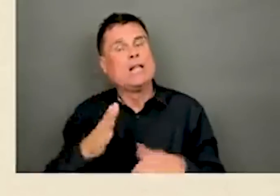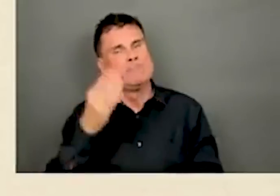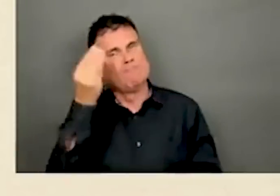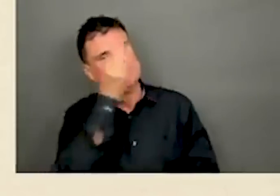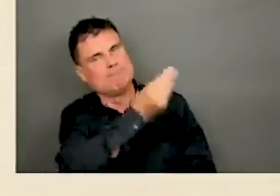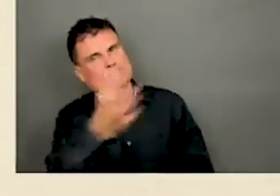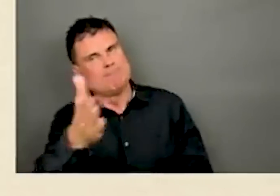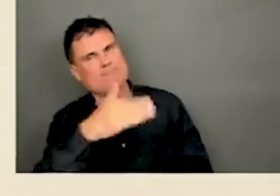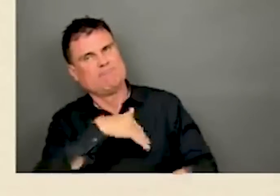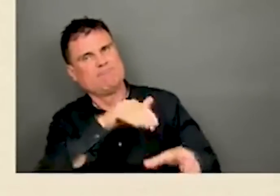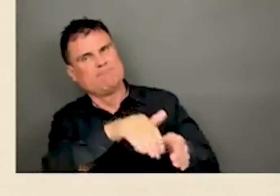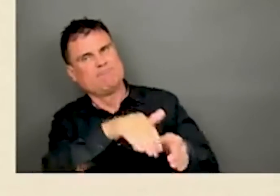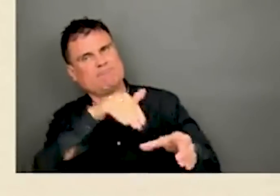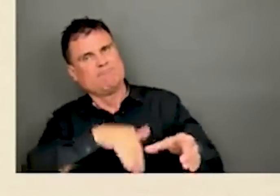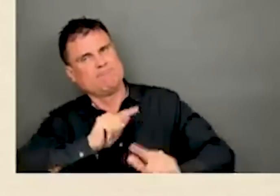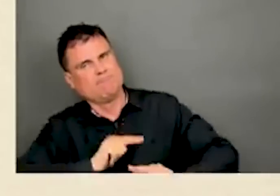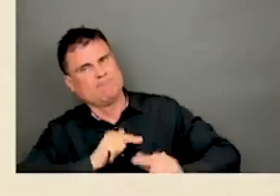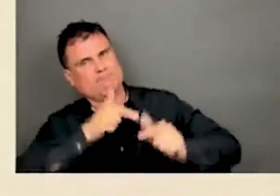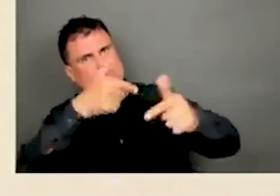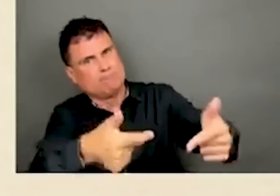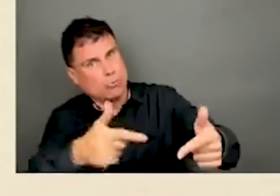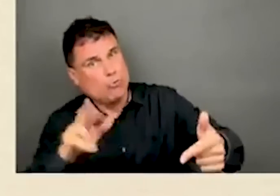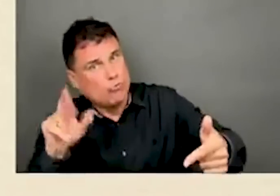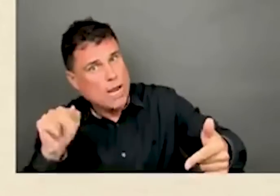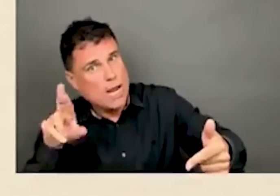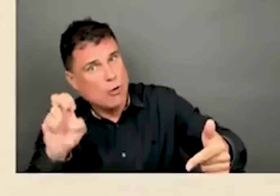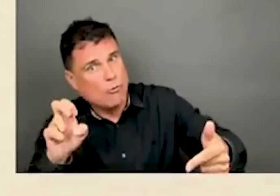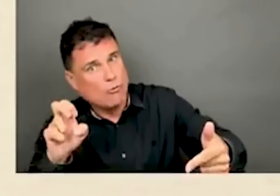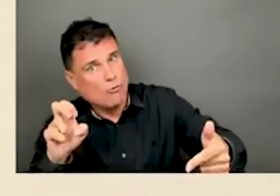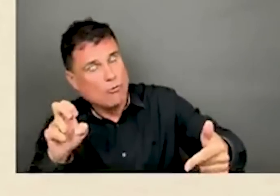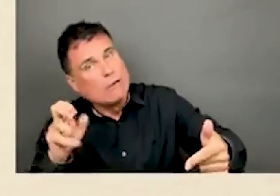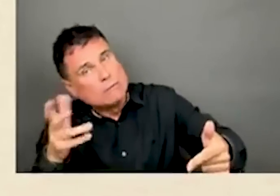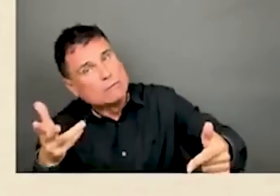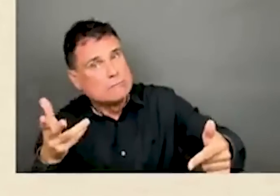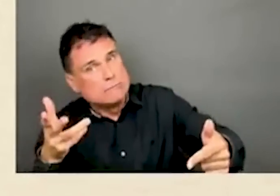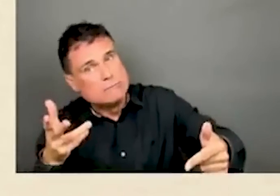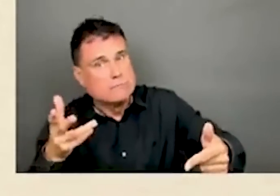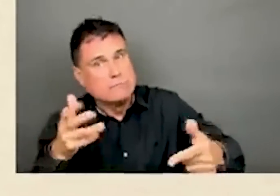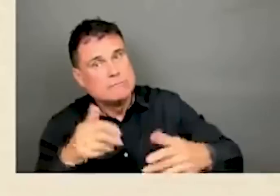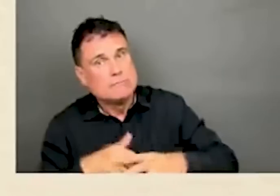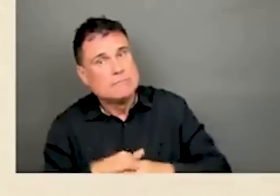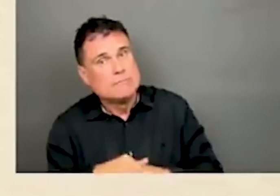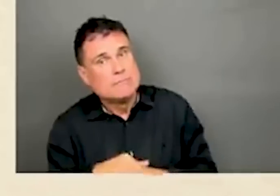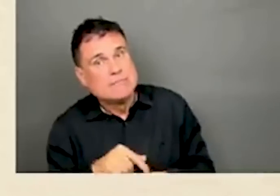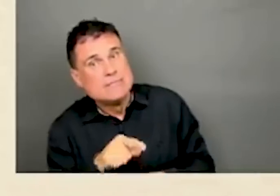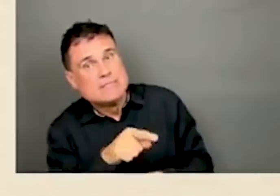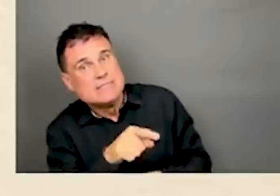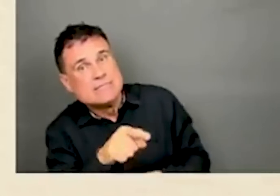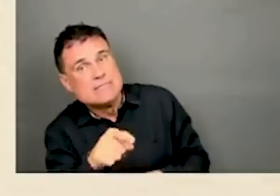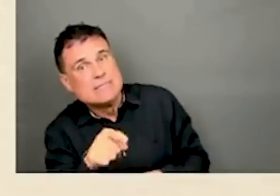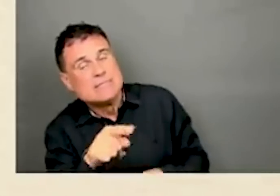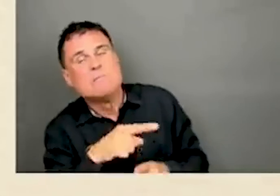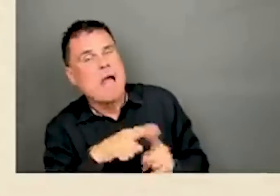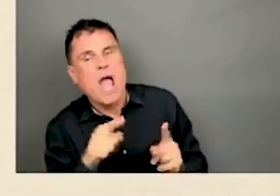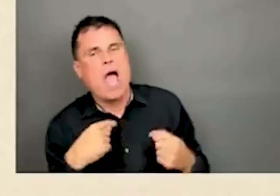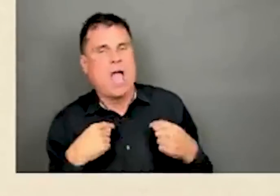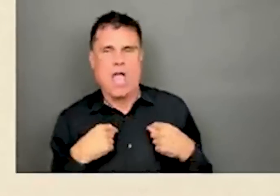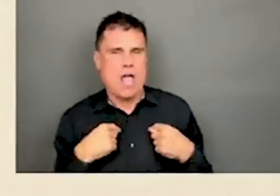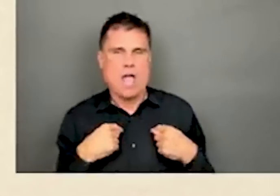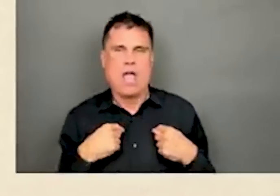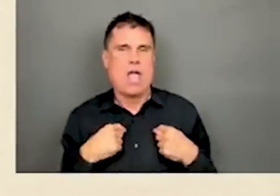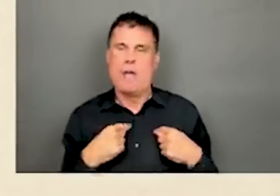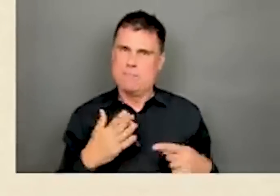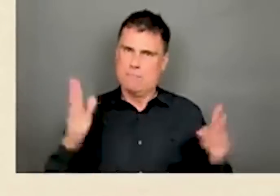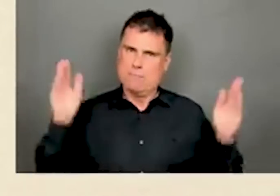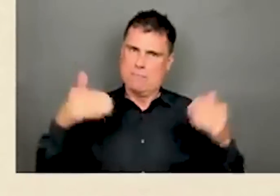being a less comfortable moment. So the timing was right. My health circumstances